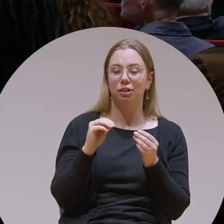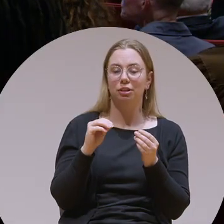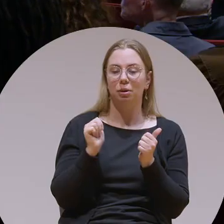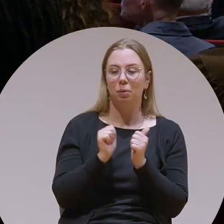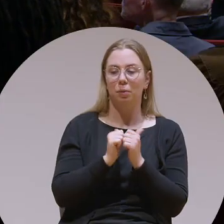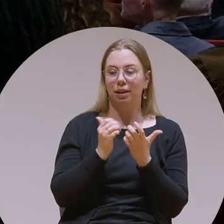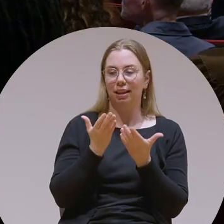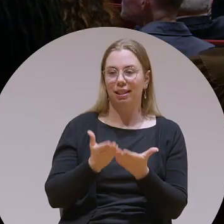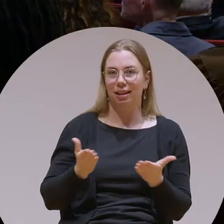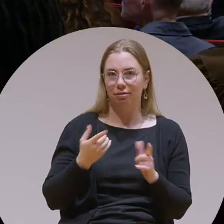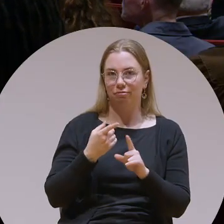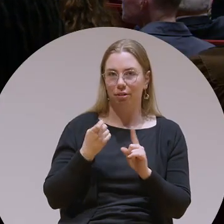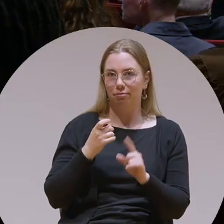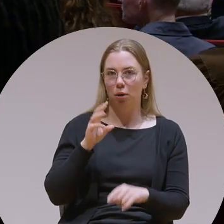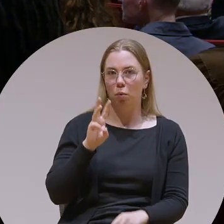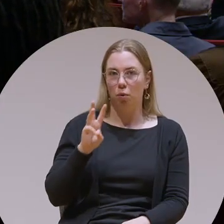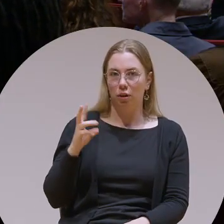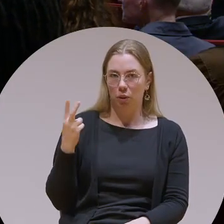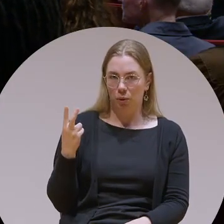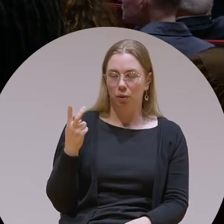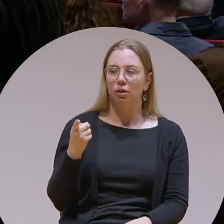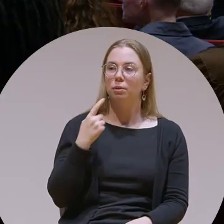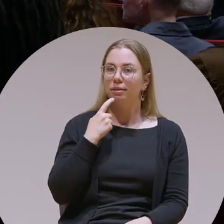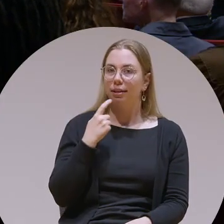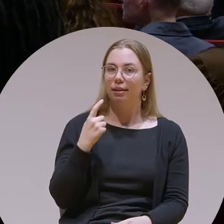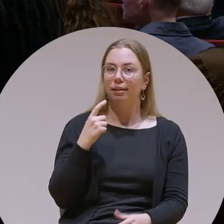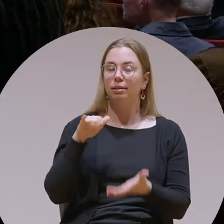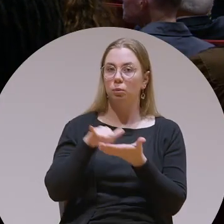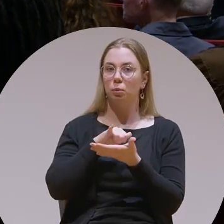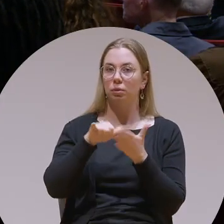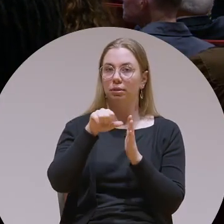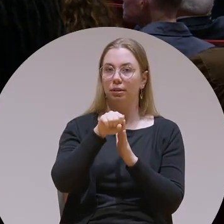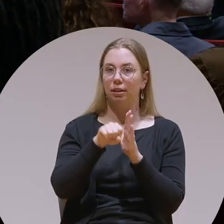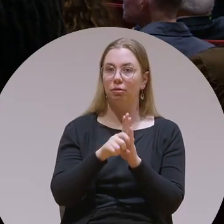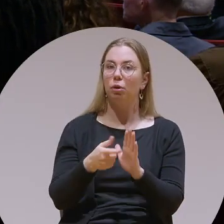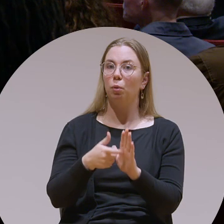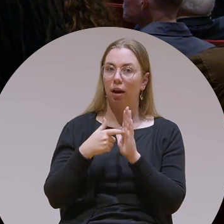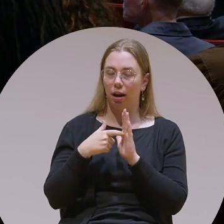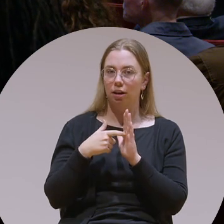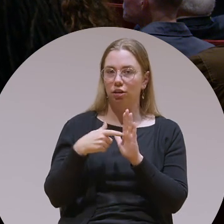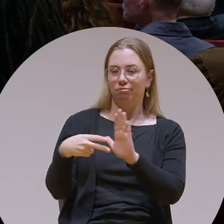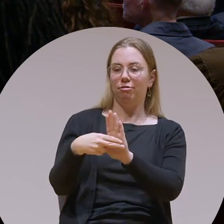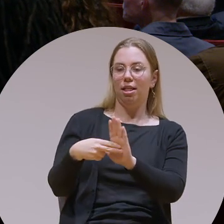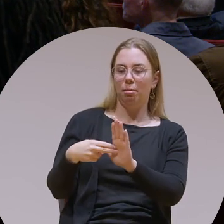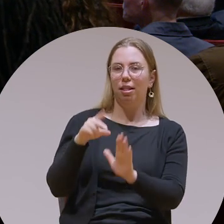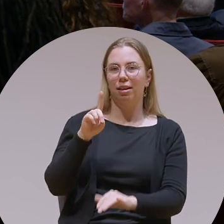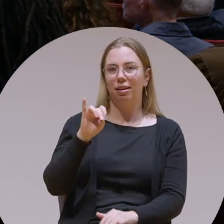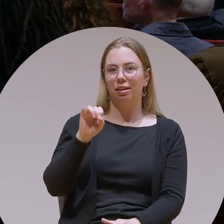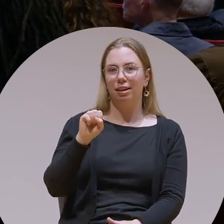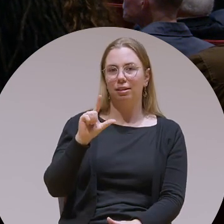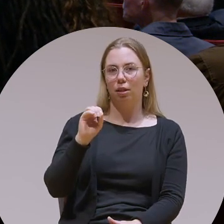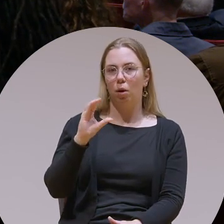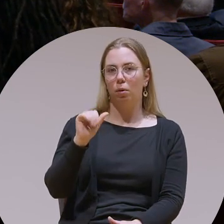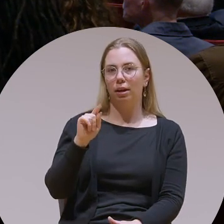II, that New York State requires that they be labeled as dislocated objects or disenfranchised